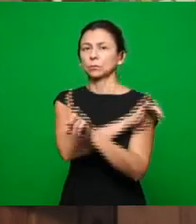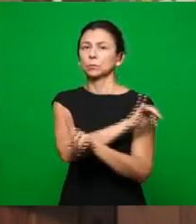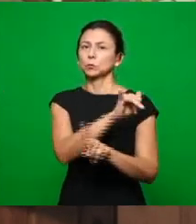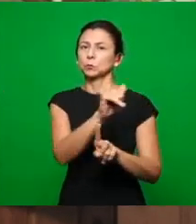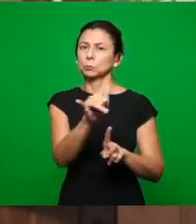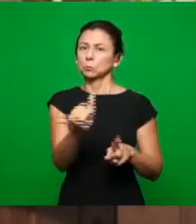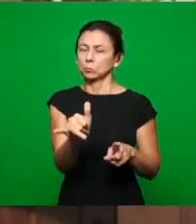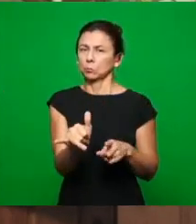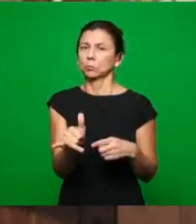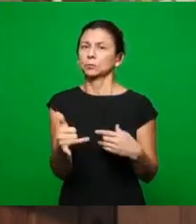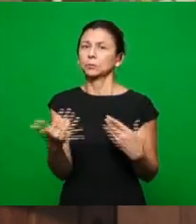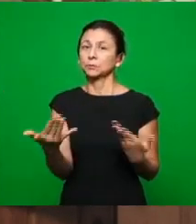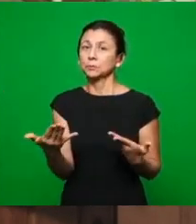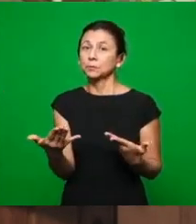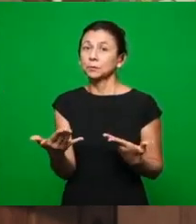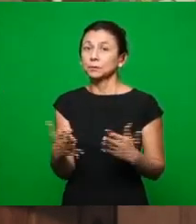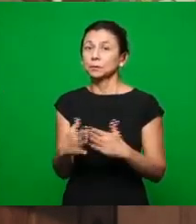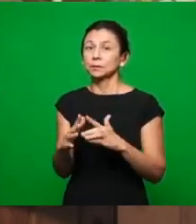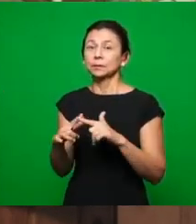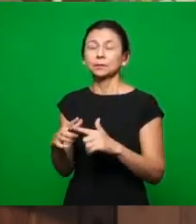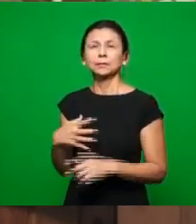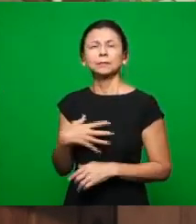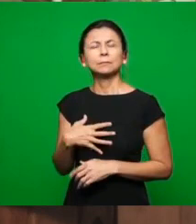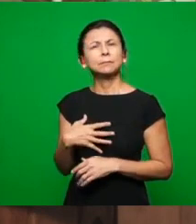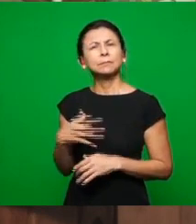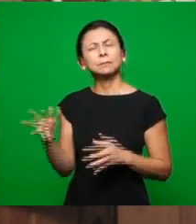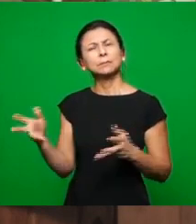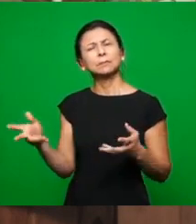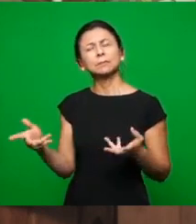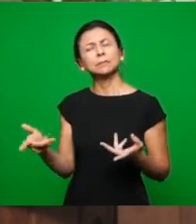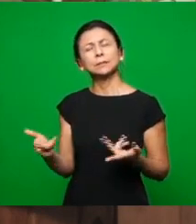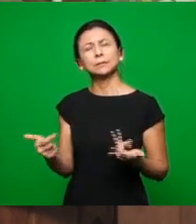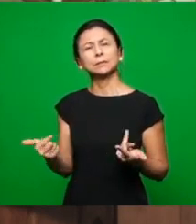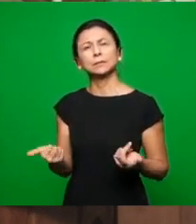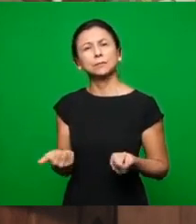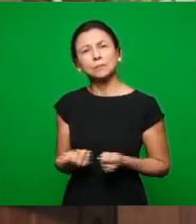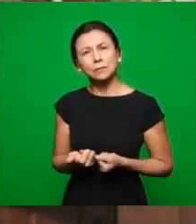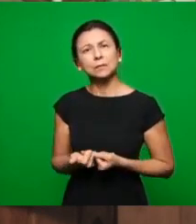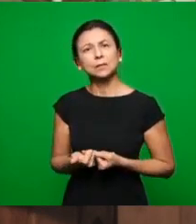prophets. It's a wonderful thing for the church. It is